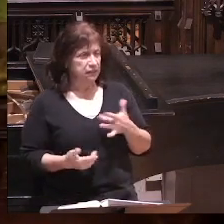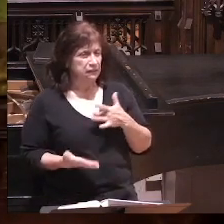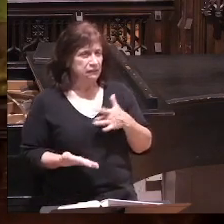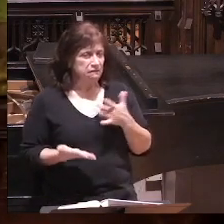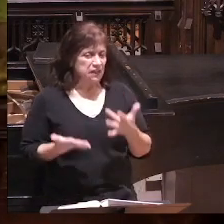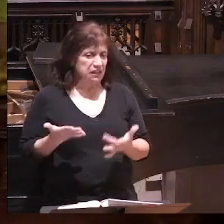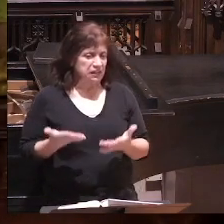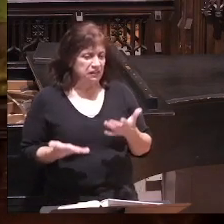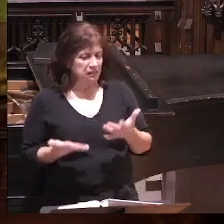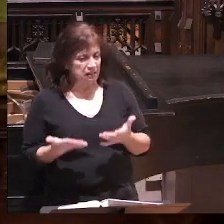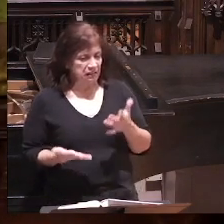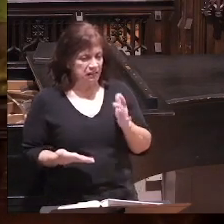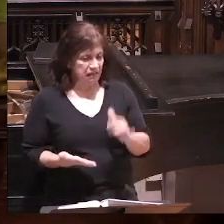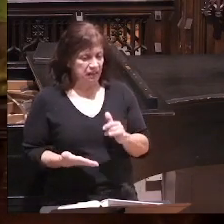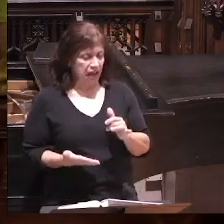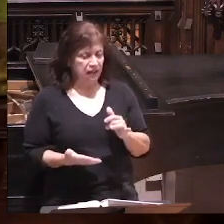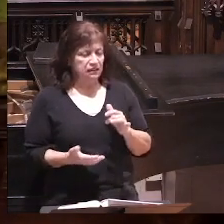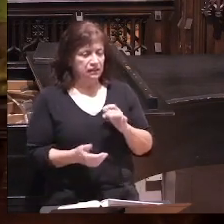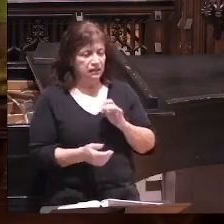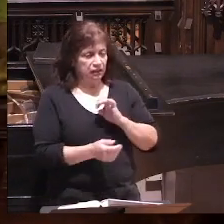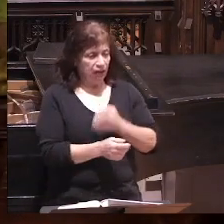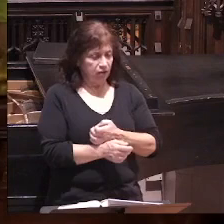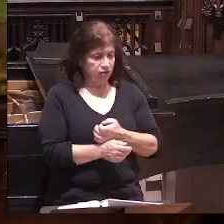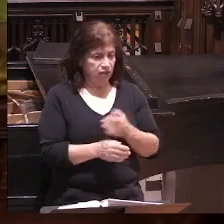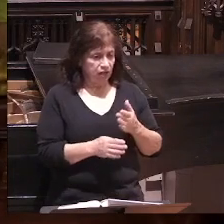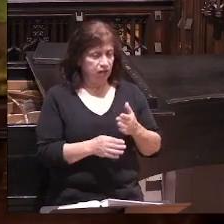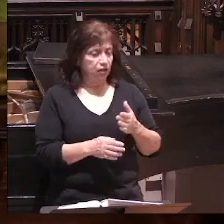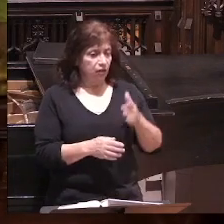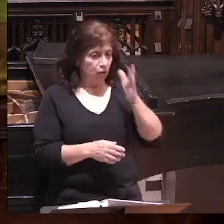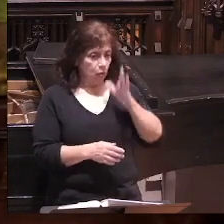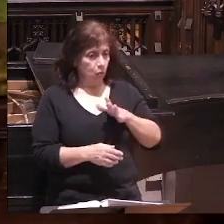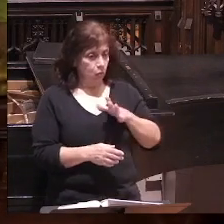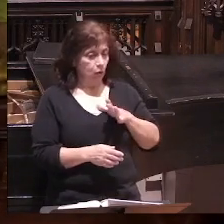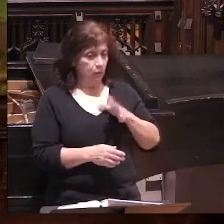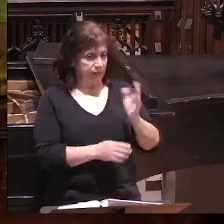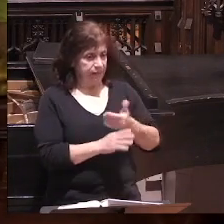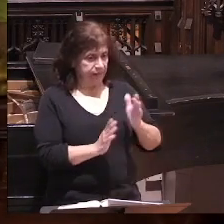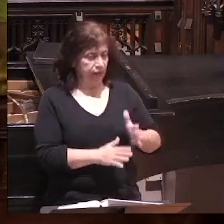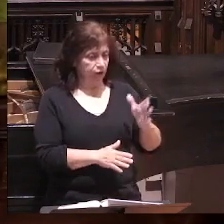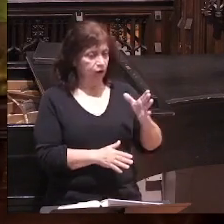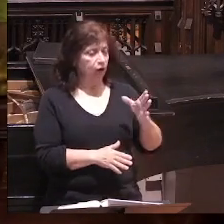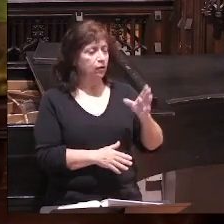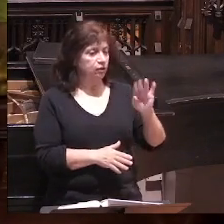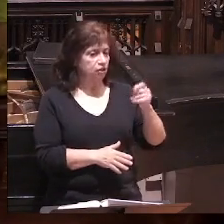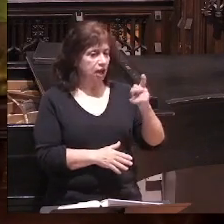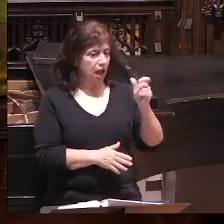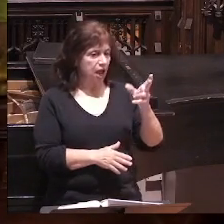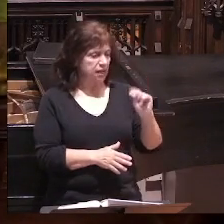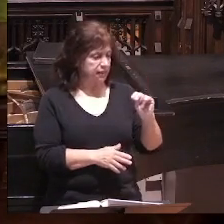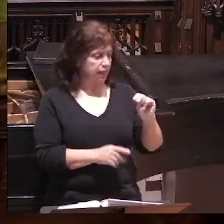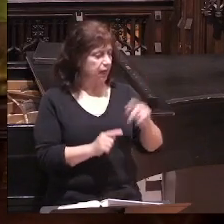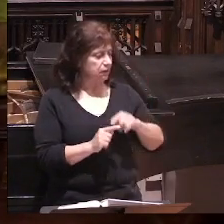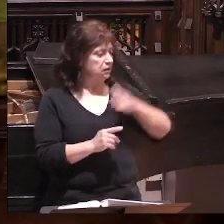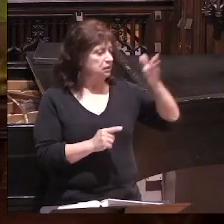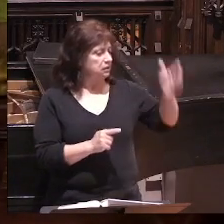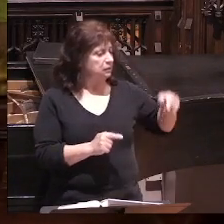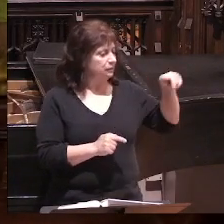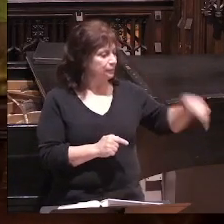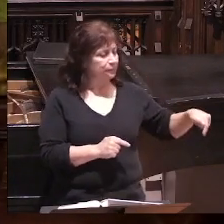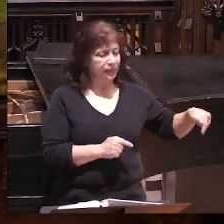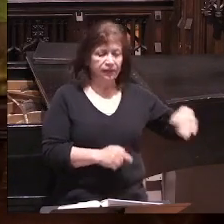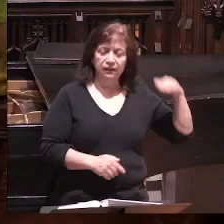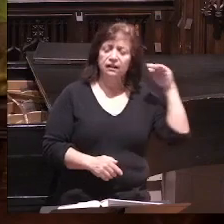And feeling that energy, Jackson, who was standing to the left of King, yelled out to him, "Tell him about the